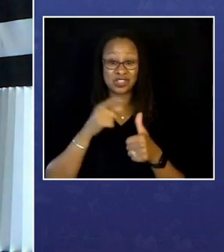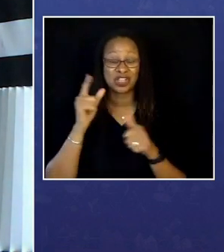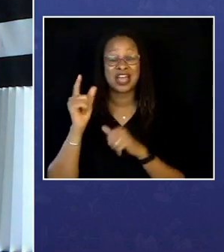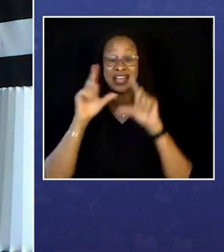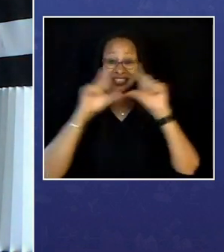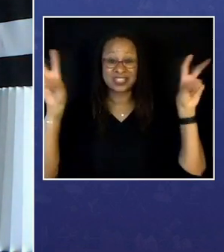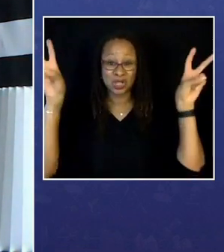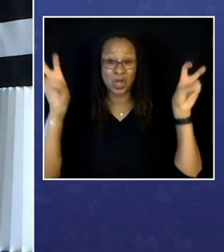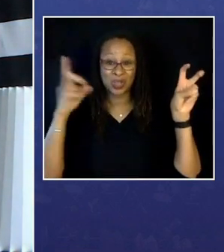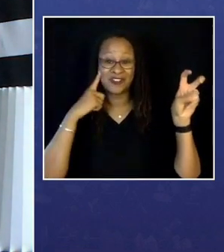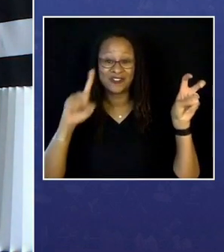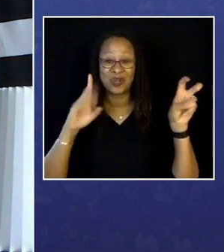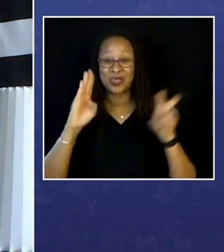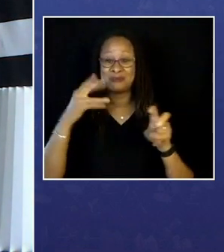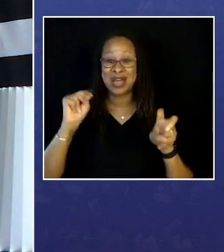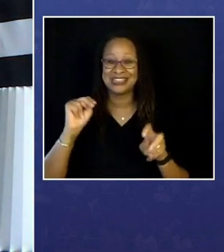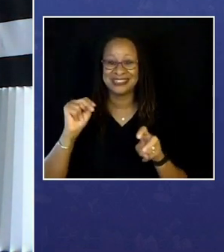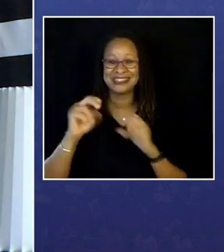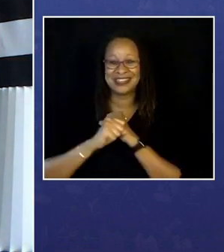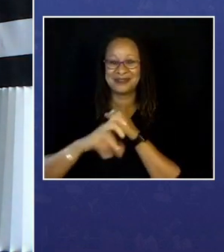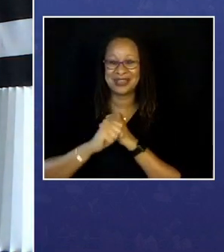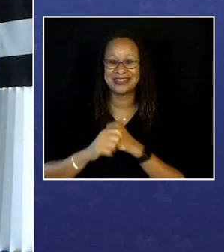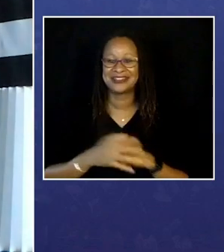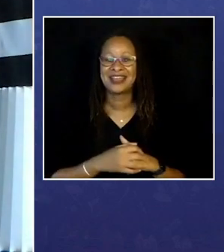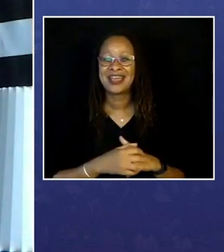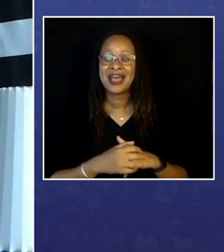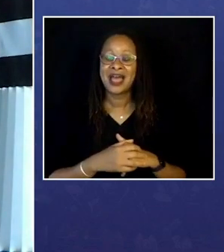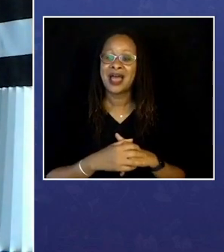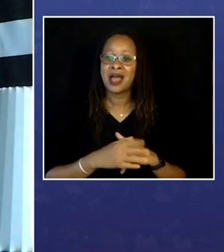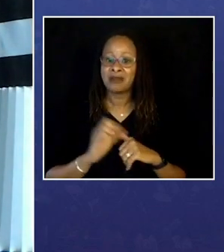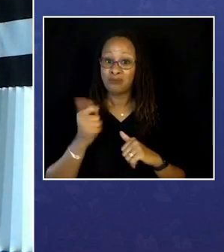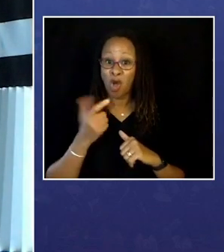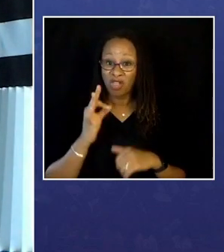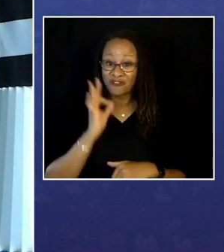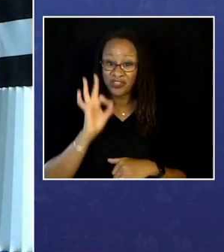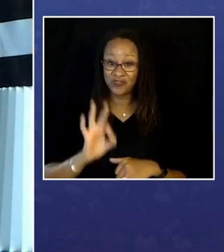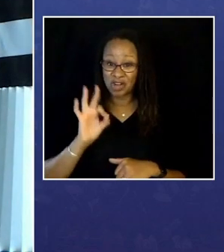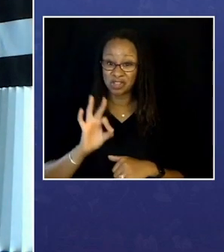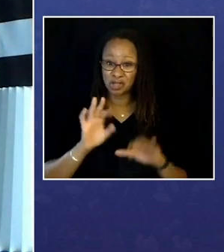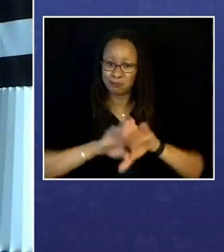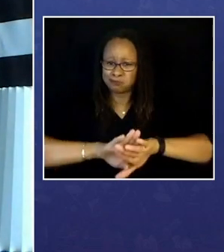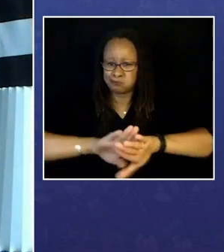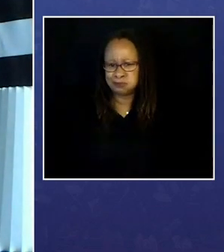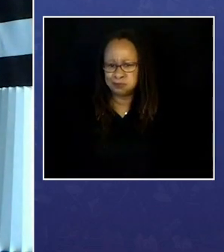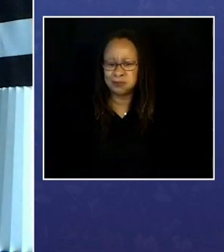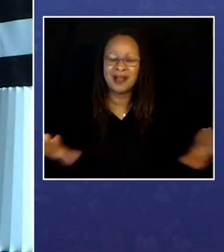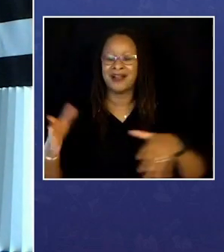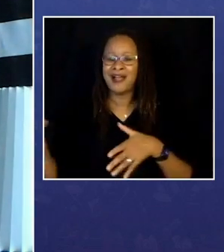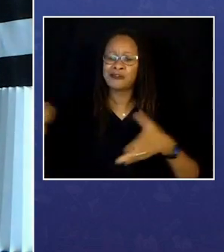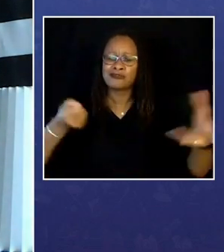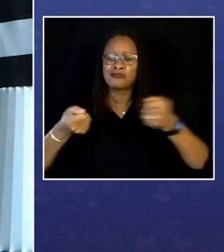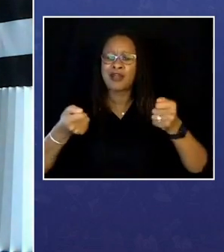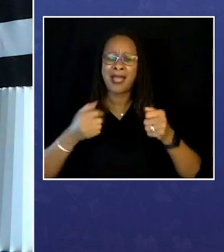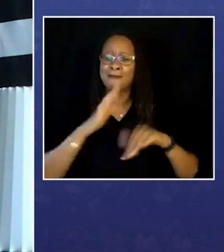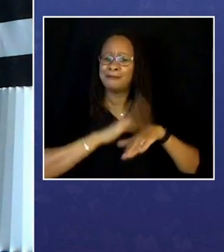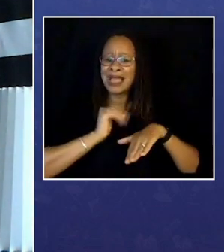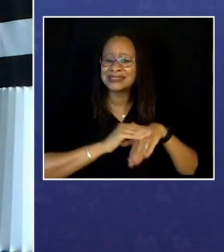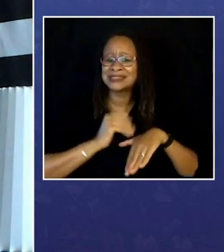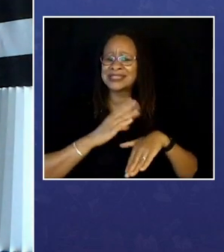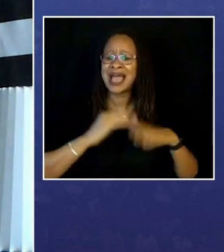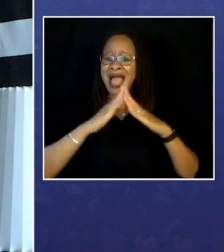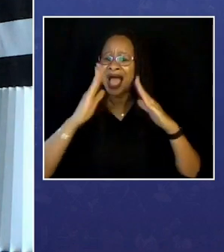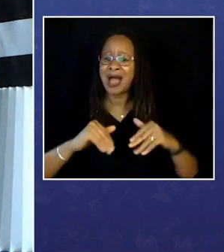original slogan for the Biden campaign. Push your furniture to the side, everybody. Grab your housemates /